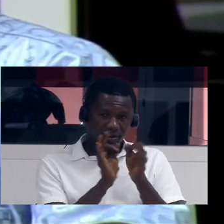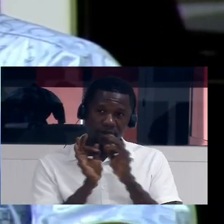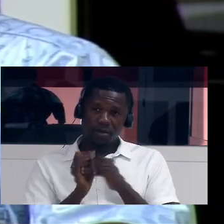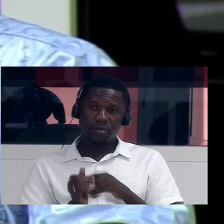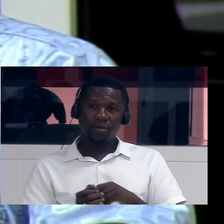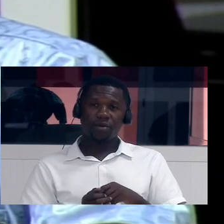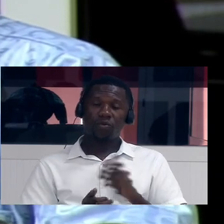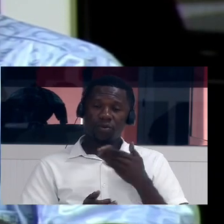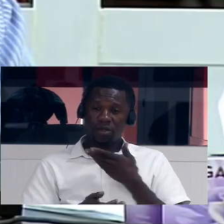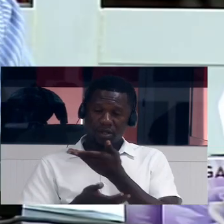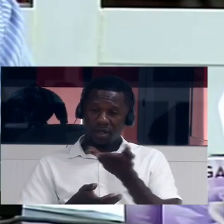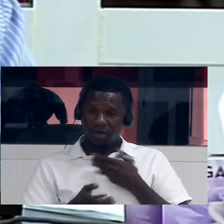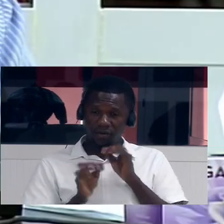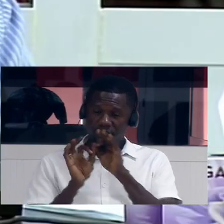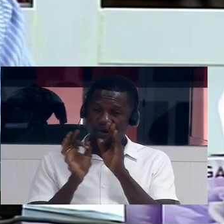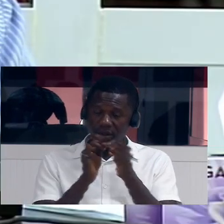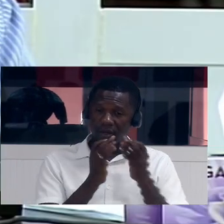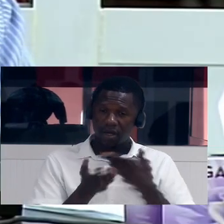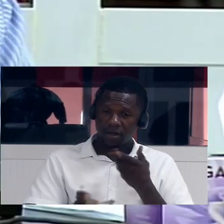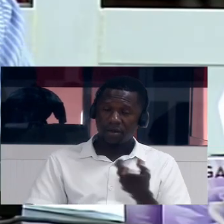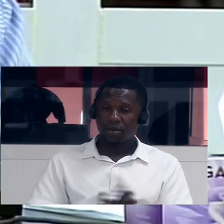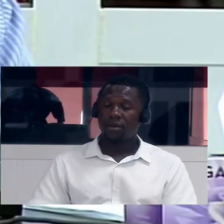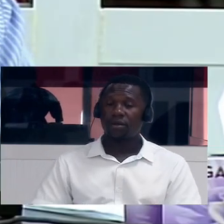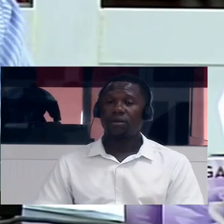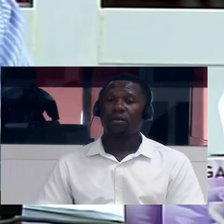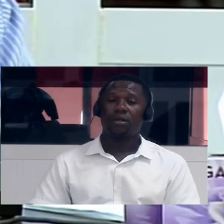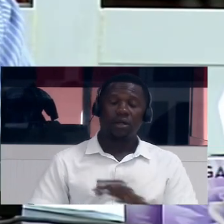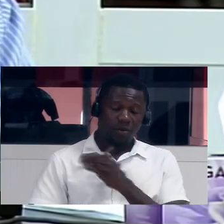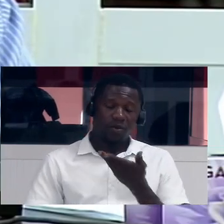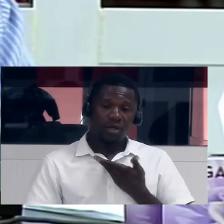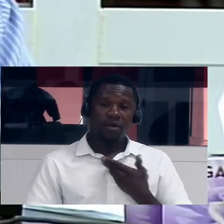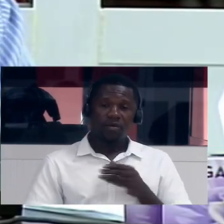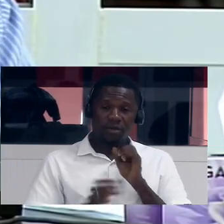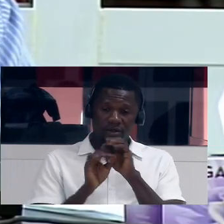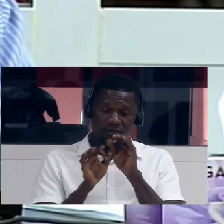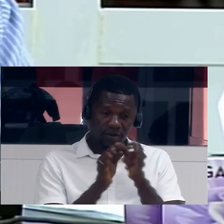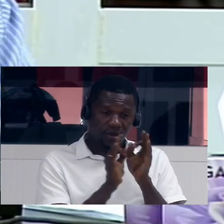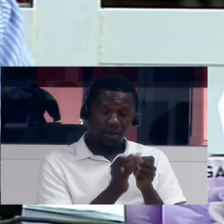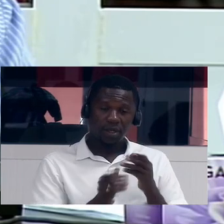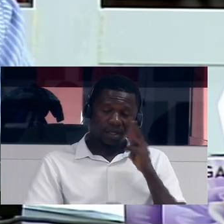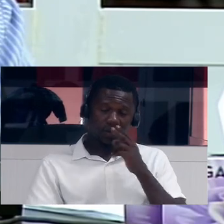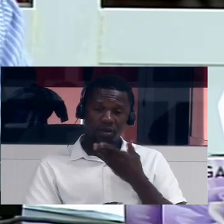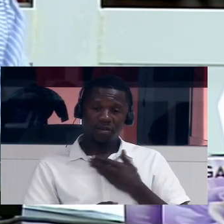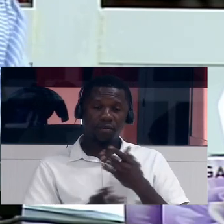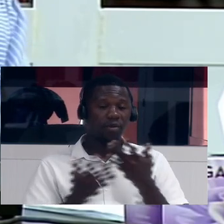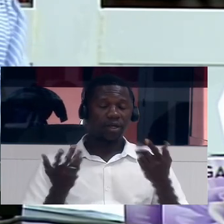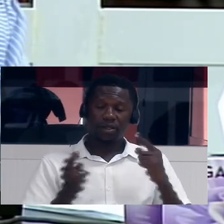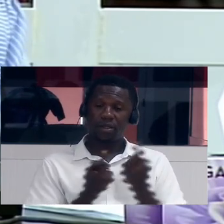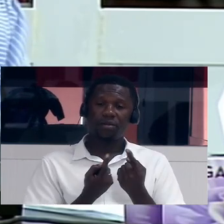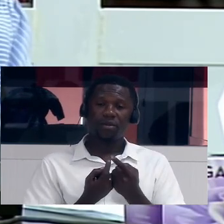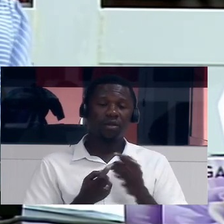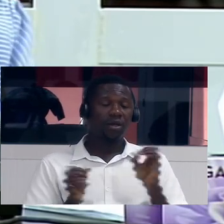Was there a debriefing? Yeah, that's what there was supposed to be a debriefing, and I tried to have it several times. You get nothing out